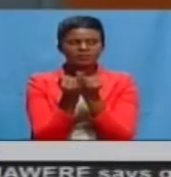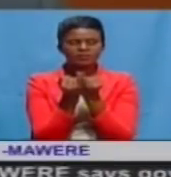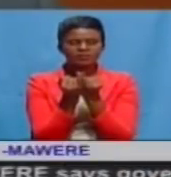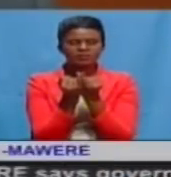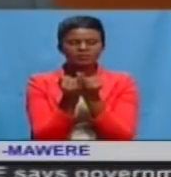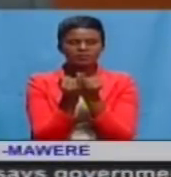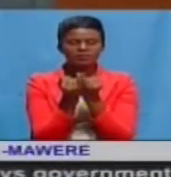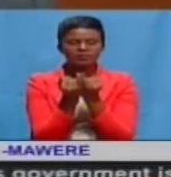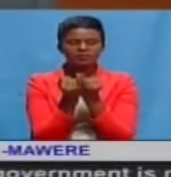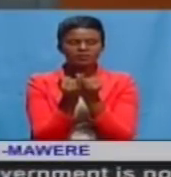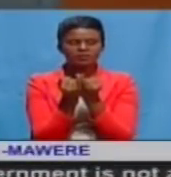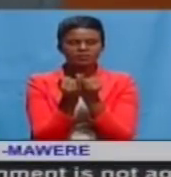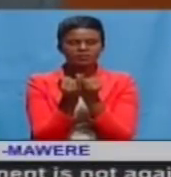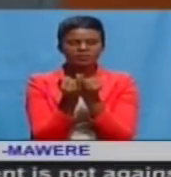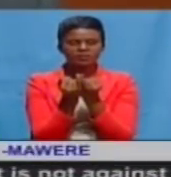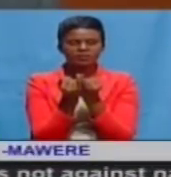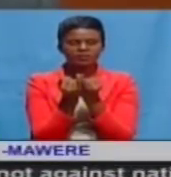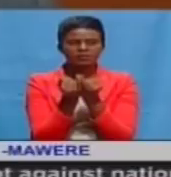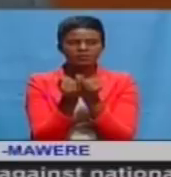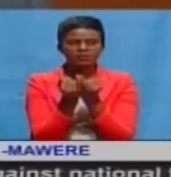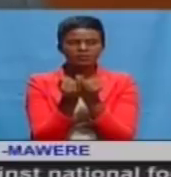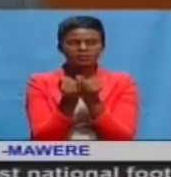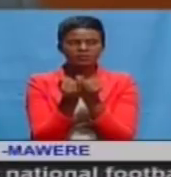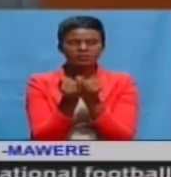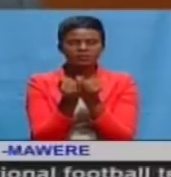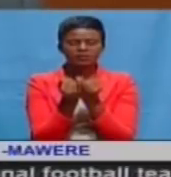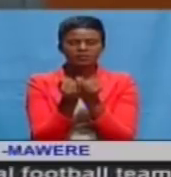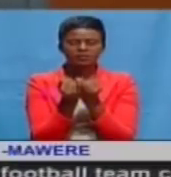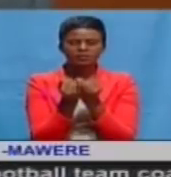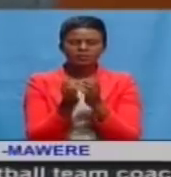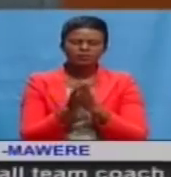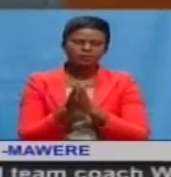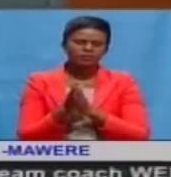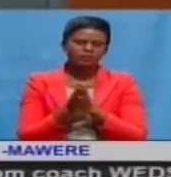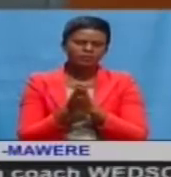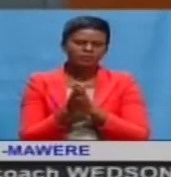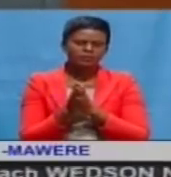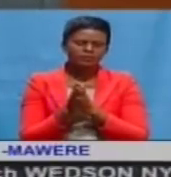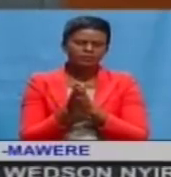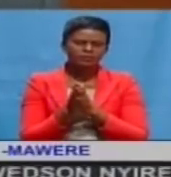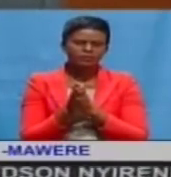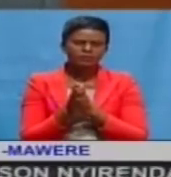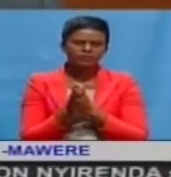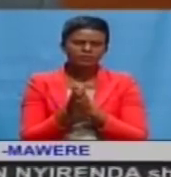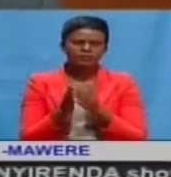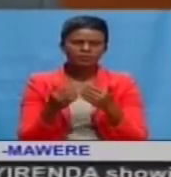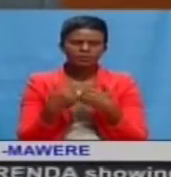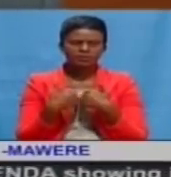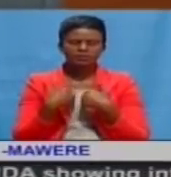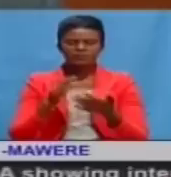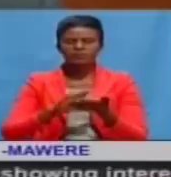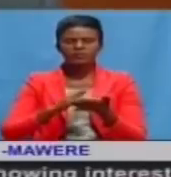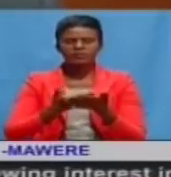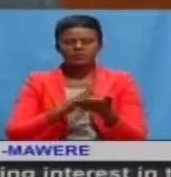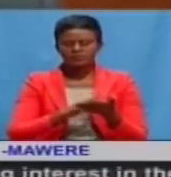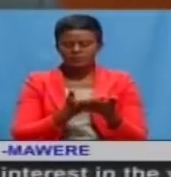Mr. Co-Chair, ladies and gentlemen, allow me to make reference to the